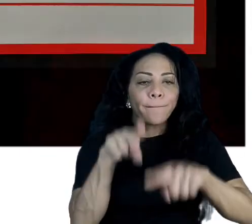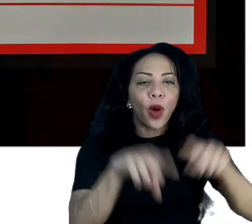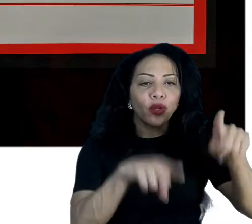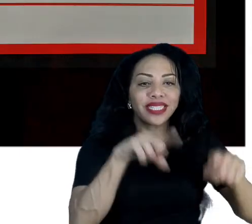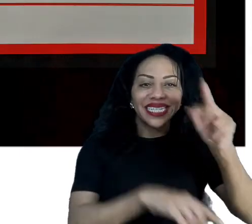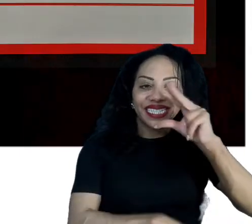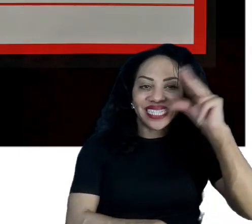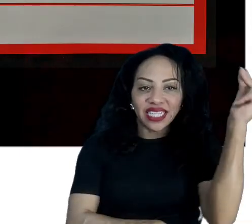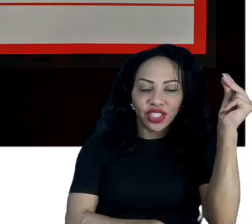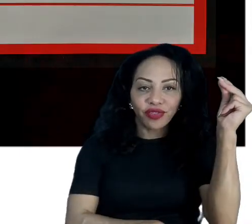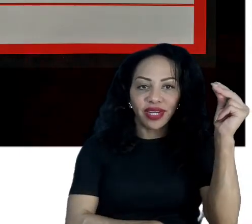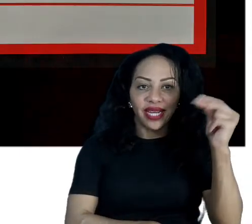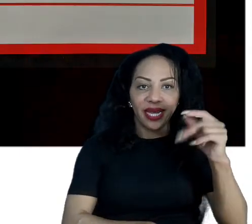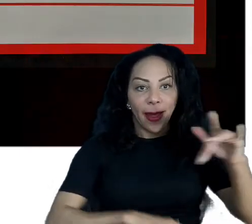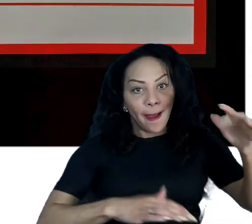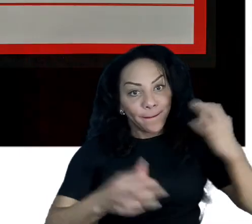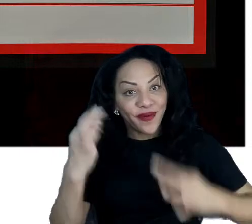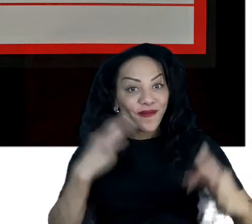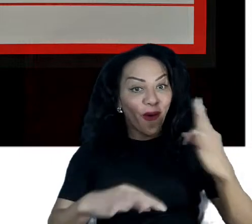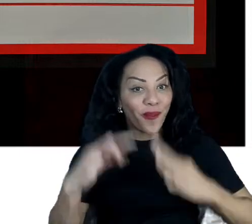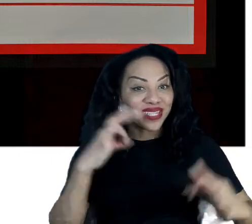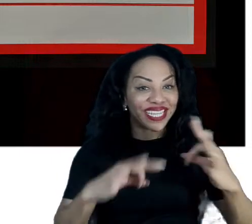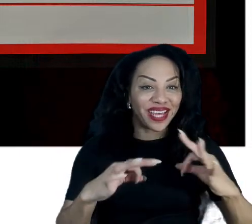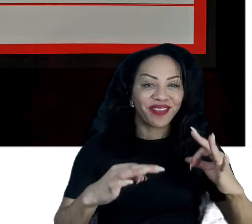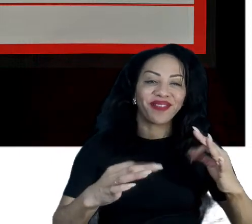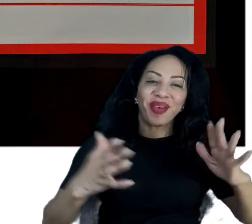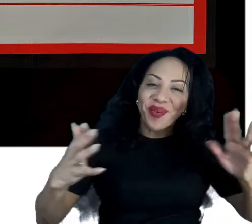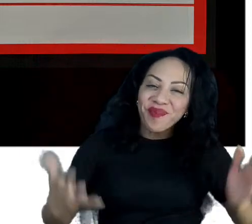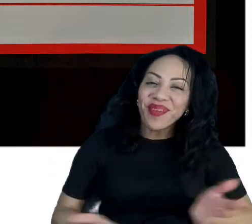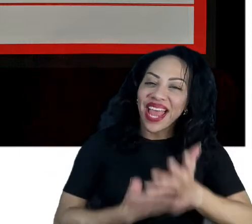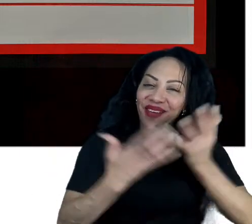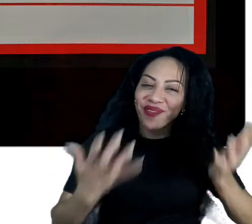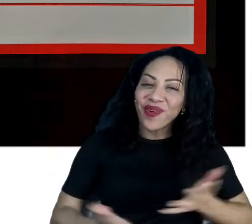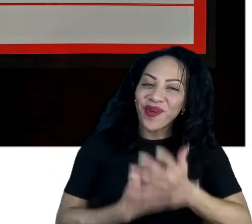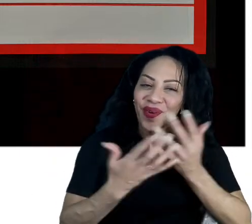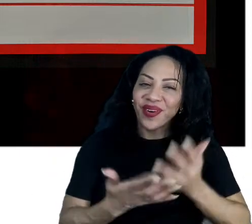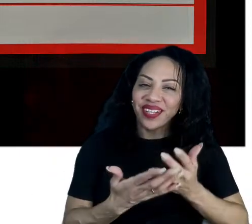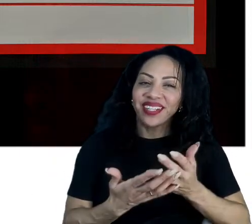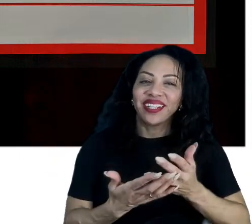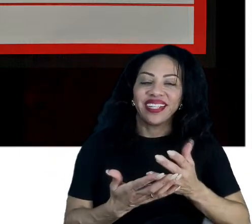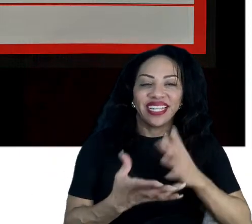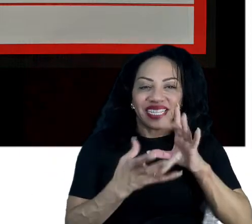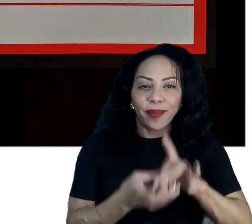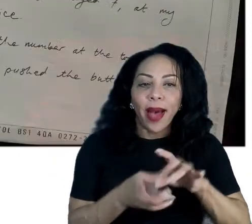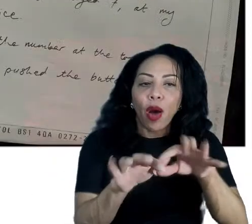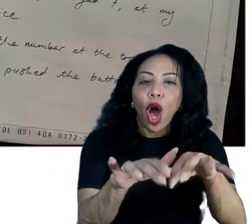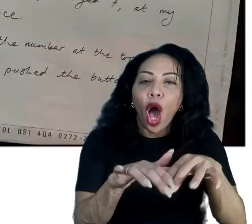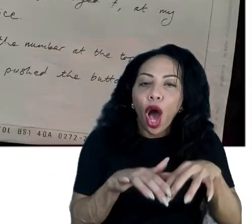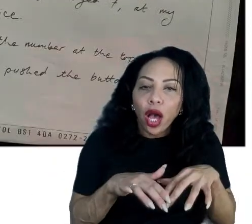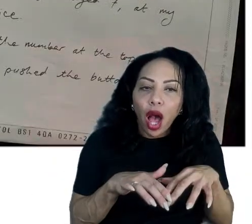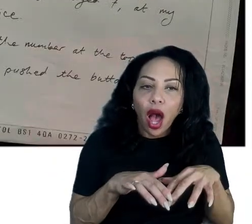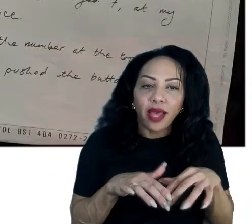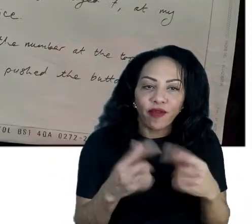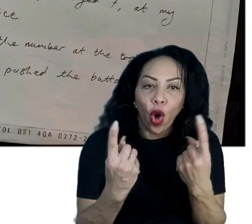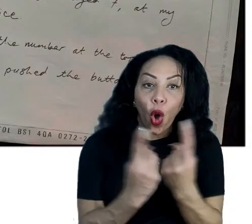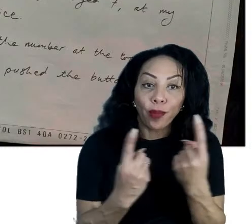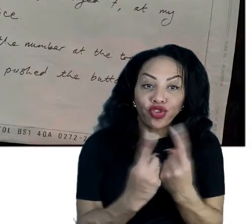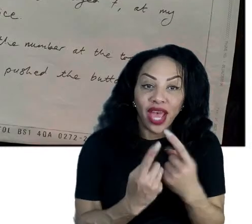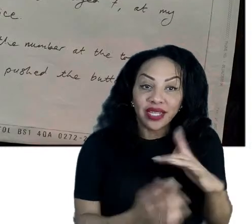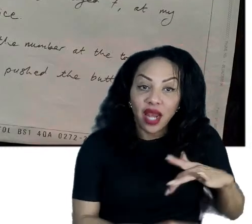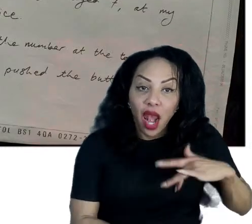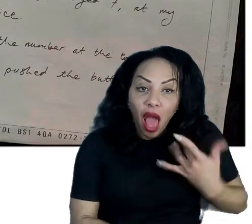playful. It's about the materiality and object life of archives and analogue media.